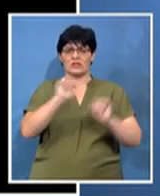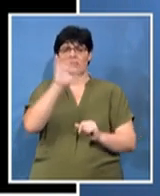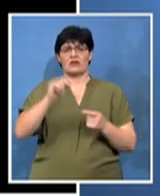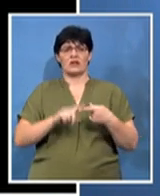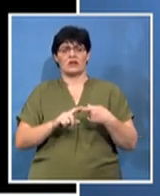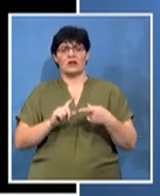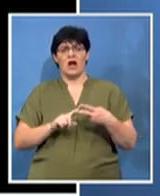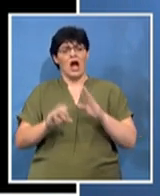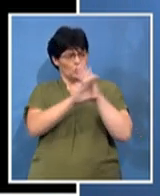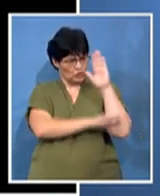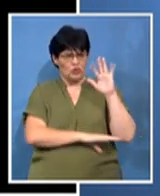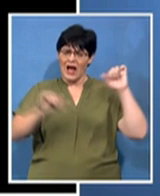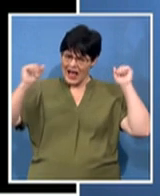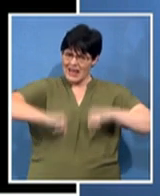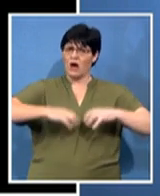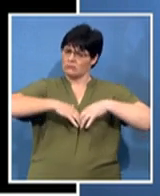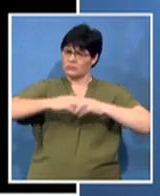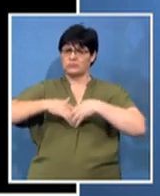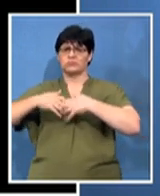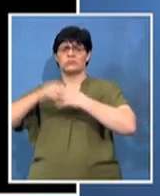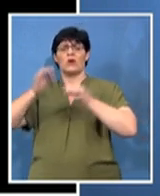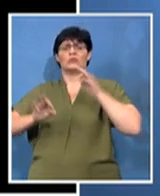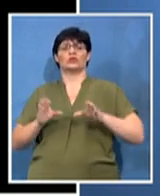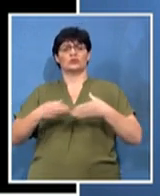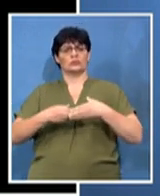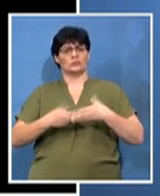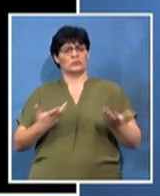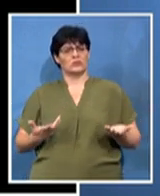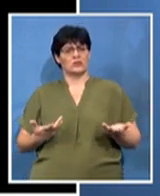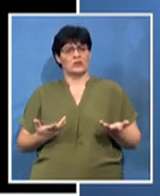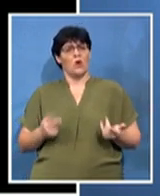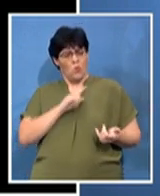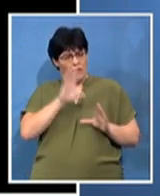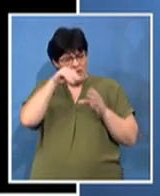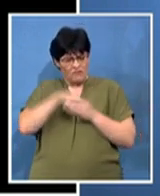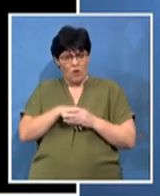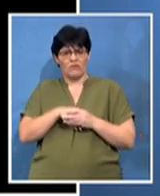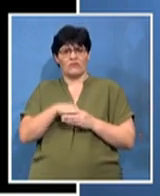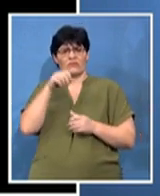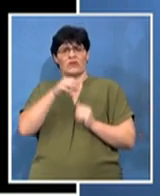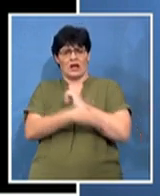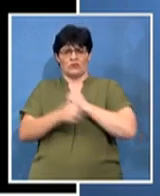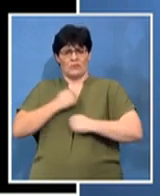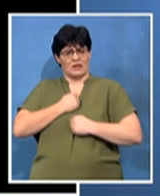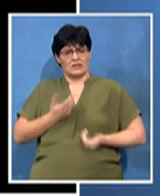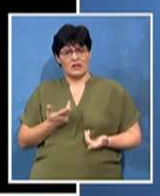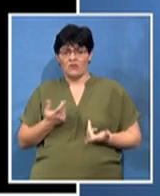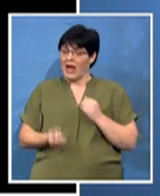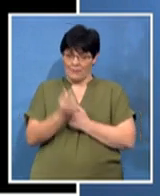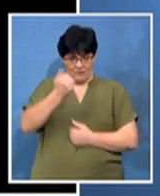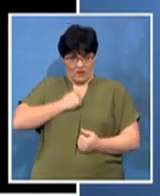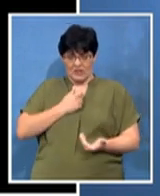parties as citizens of the country. And the way that this is happening for us now, it seems that the IEC, instead of protecting our rights